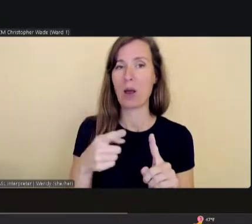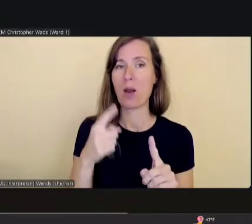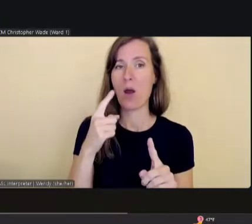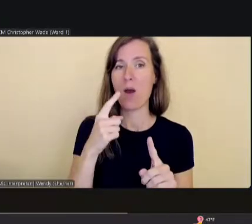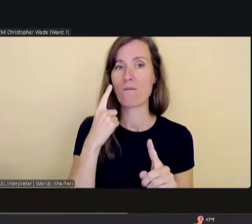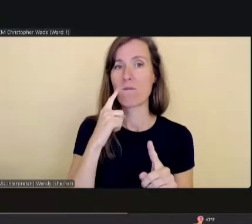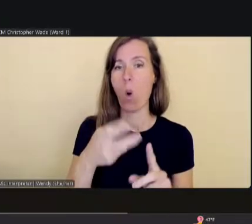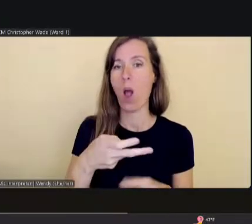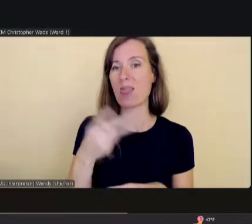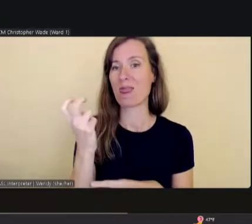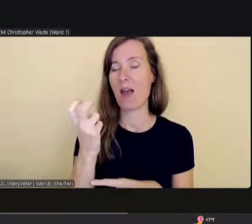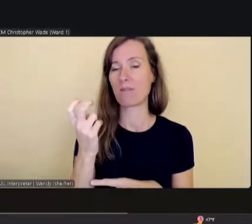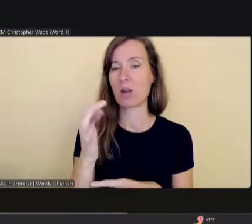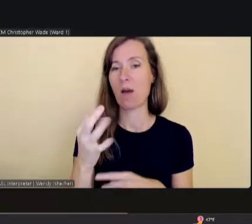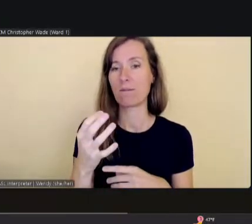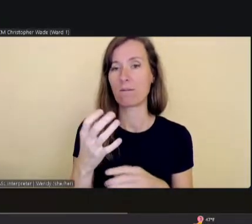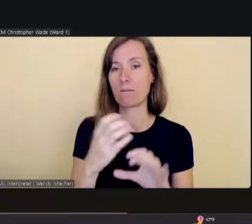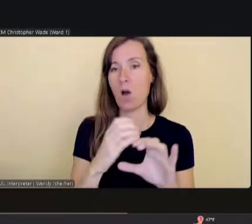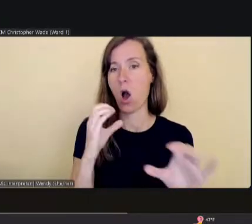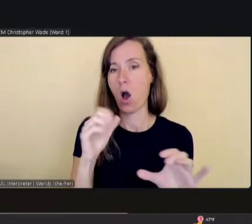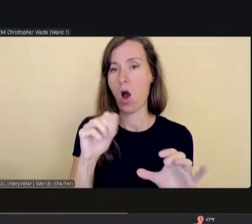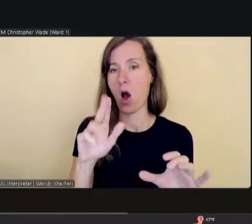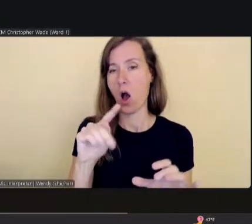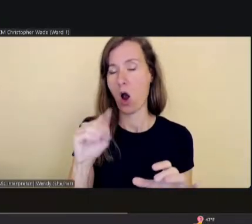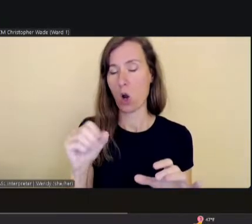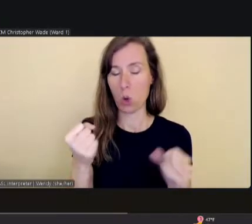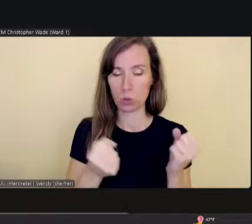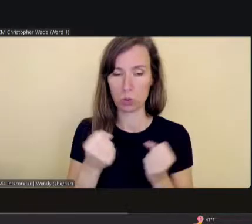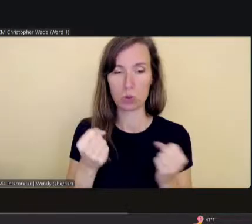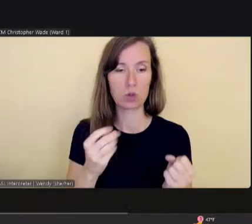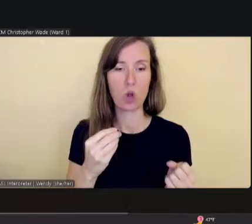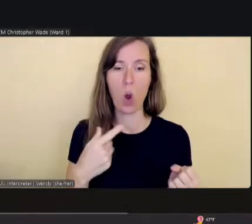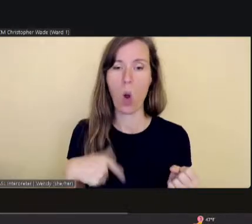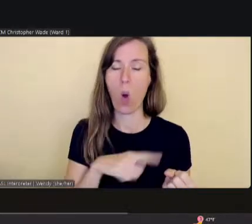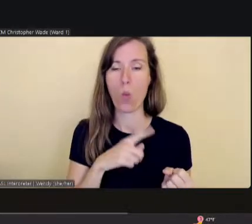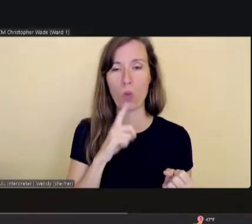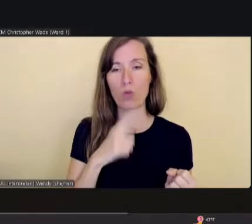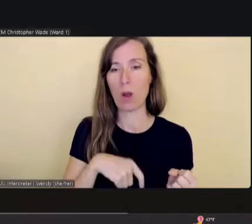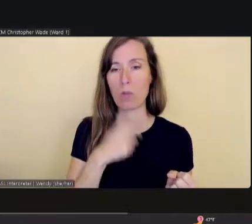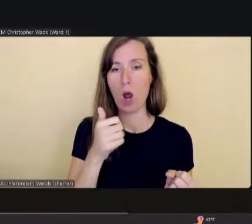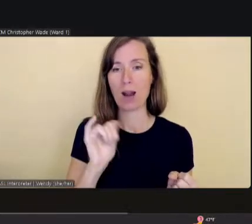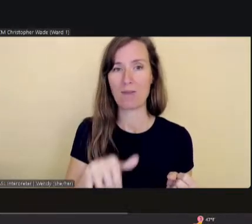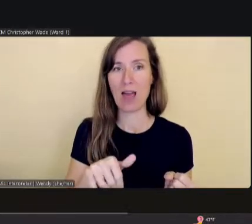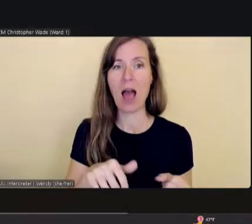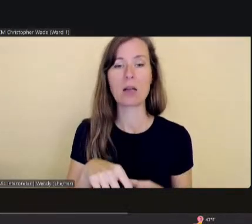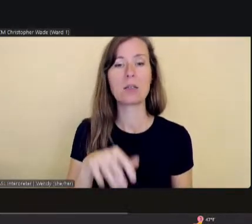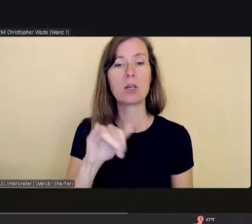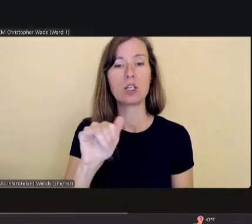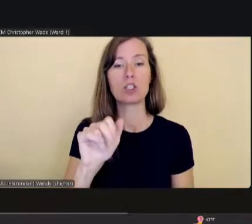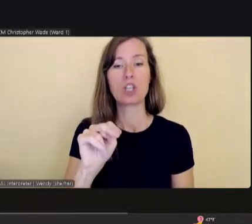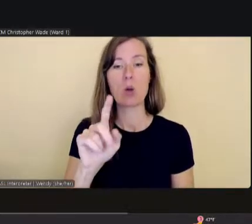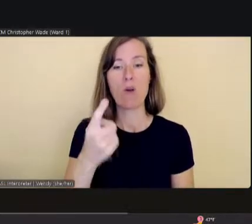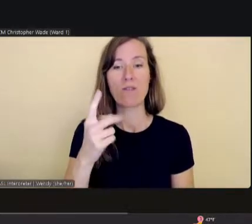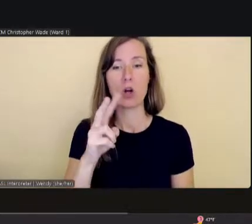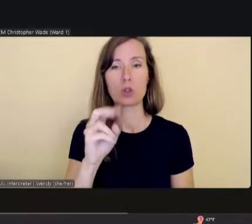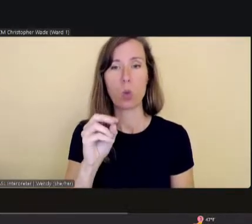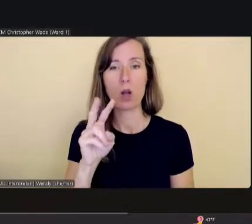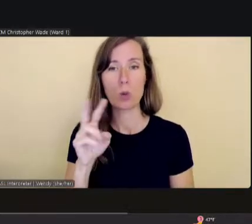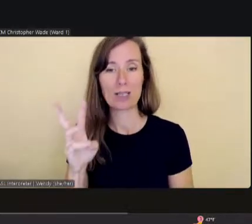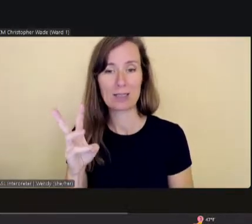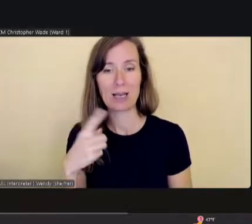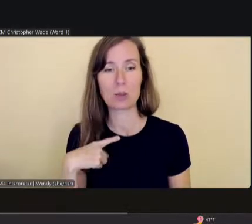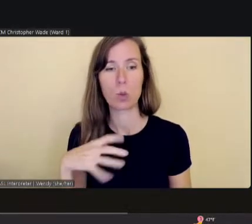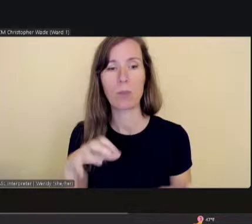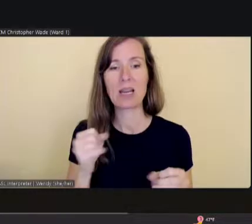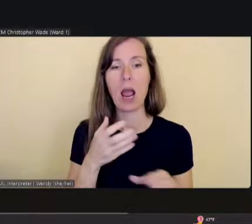that. Again, January 1st, 2026, we'll be taking over property crimes. And then if we do have crimes against